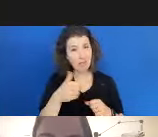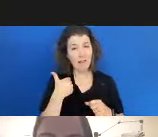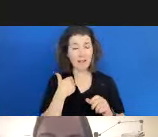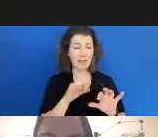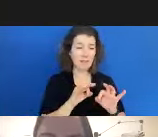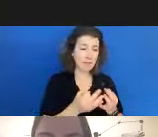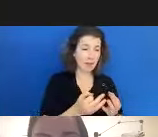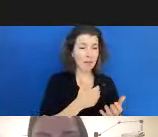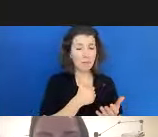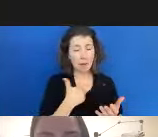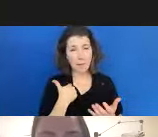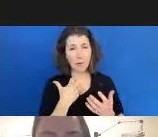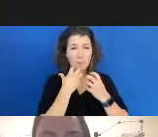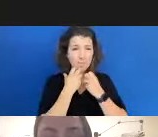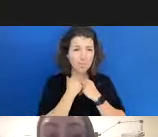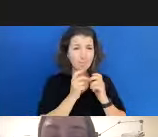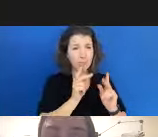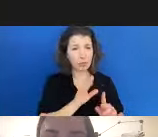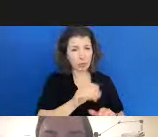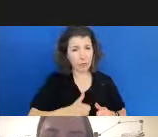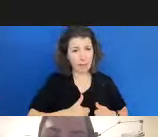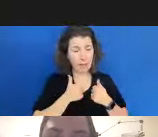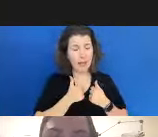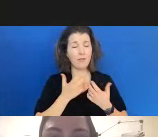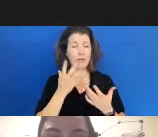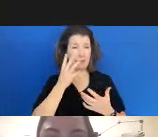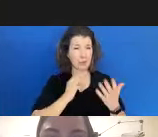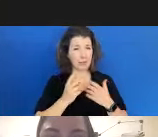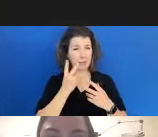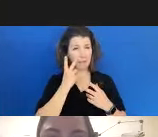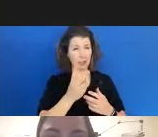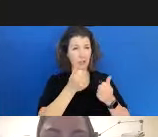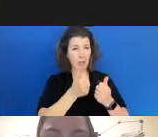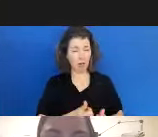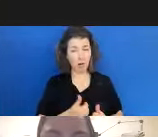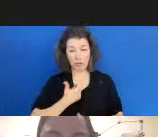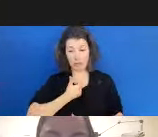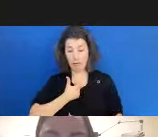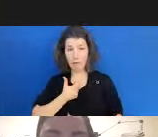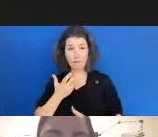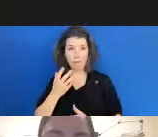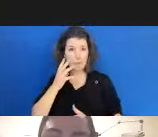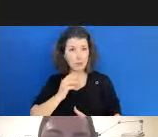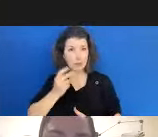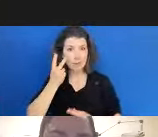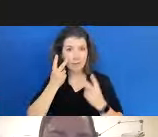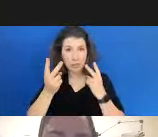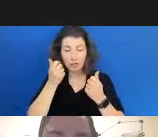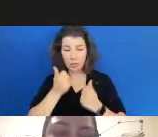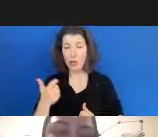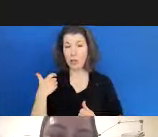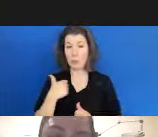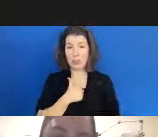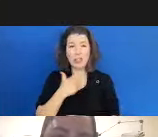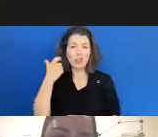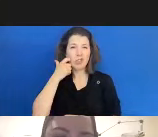through vision loss, or if you're going through vision loss, we just touched like the